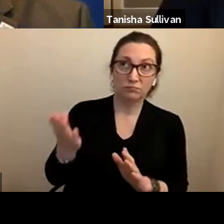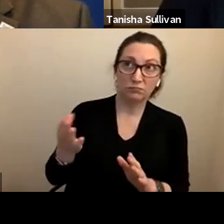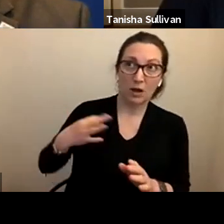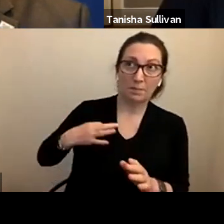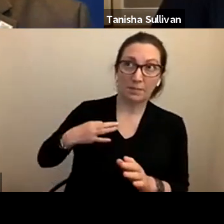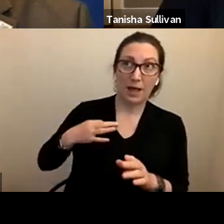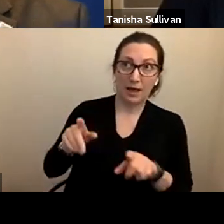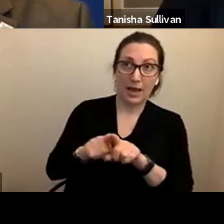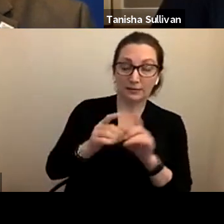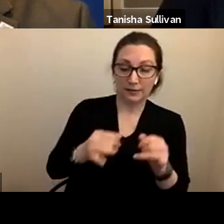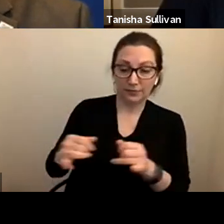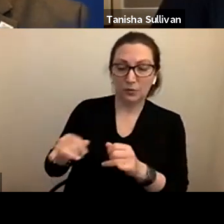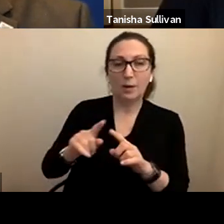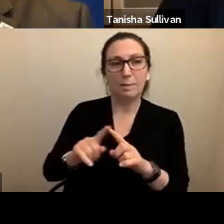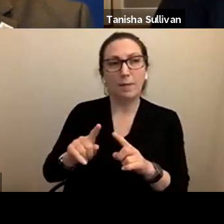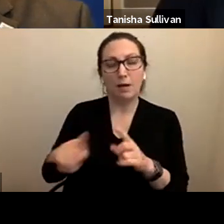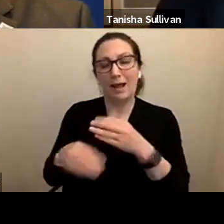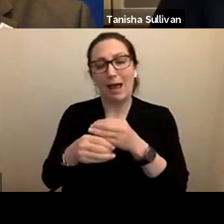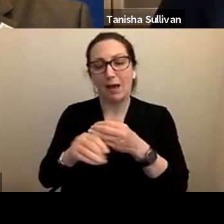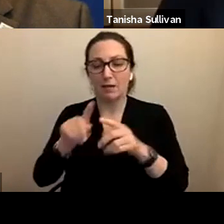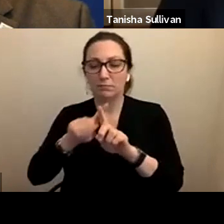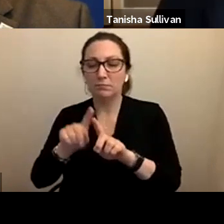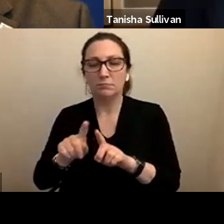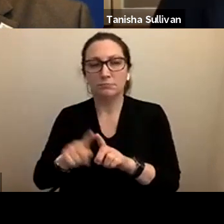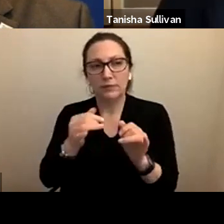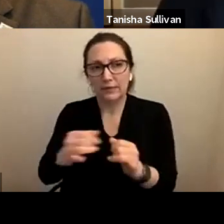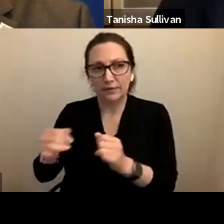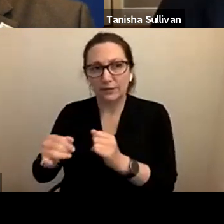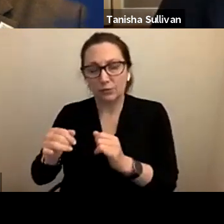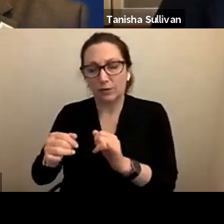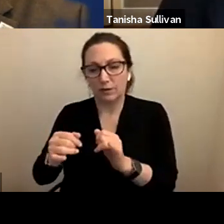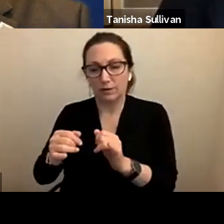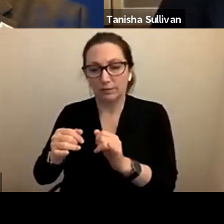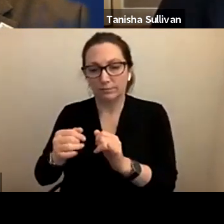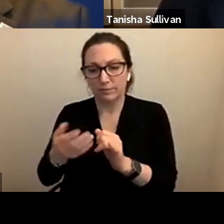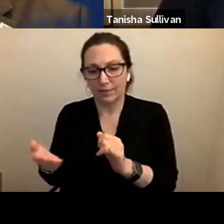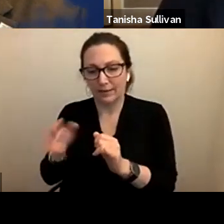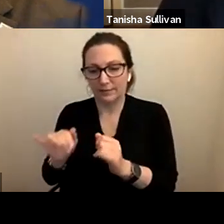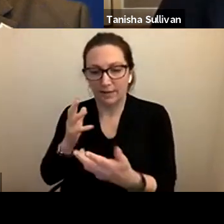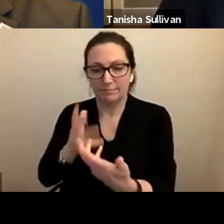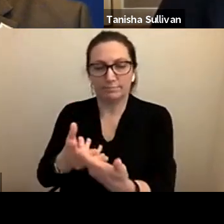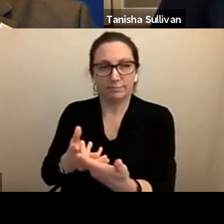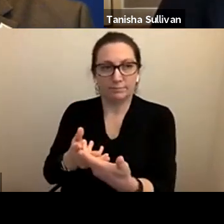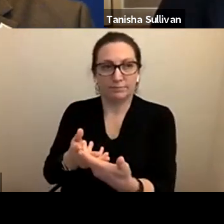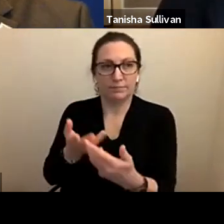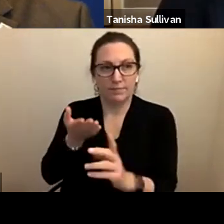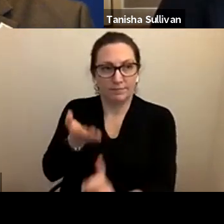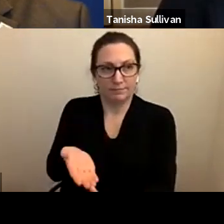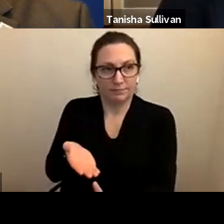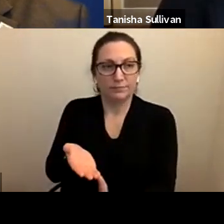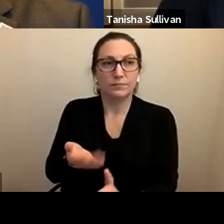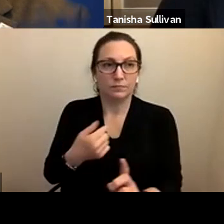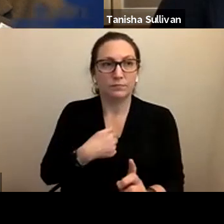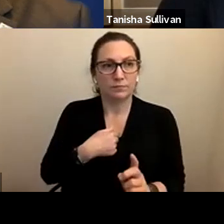with additional factors and considerations based on their specific status. And I specifically would love to look at the